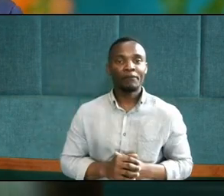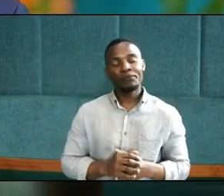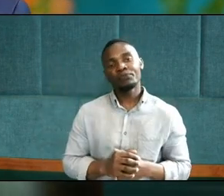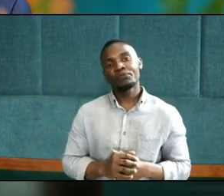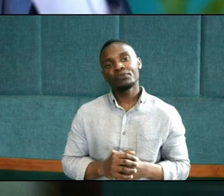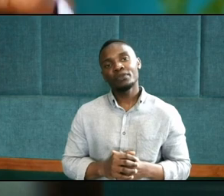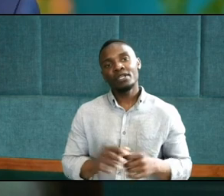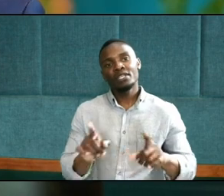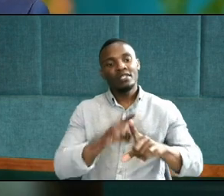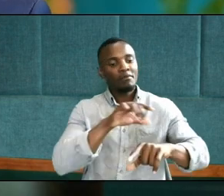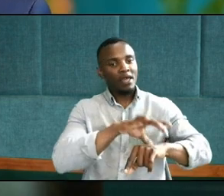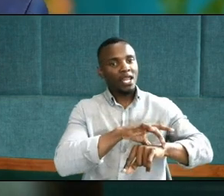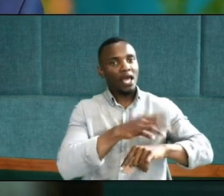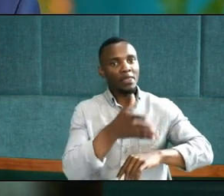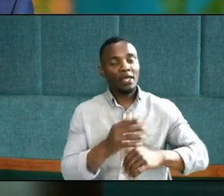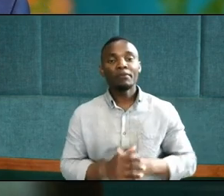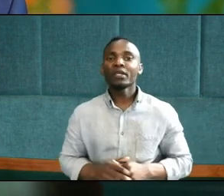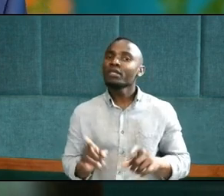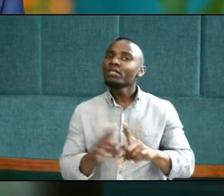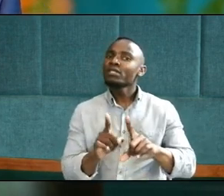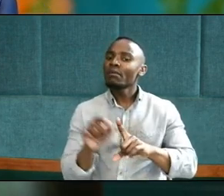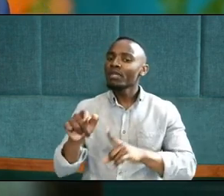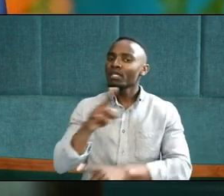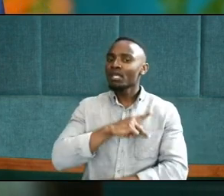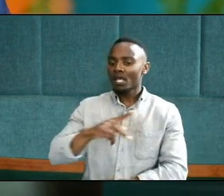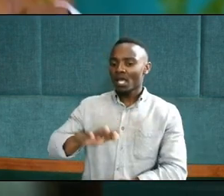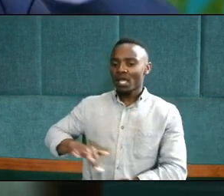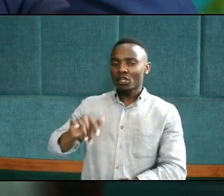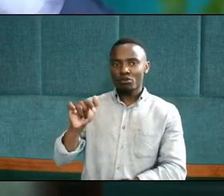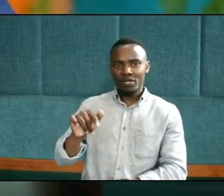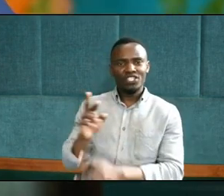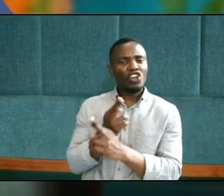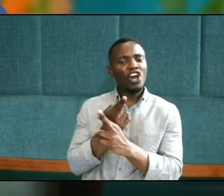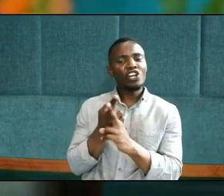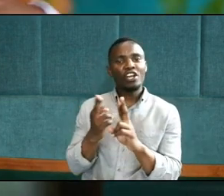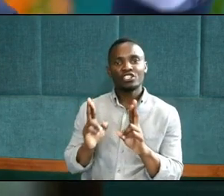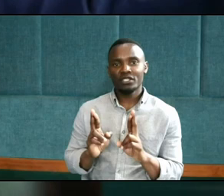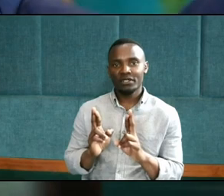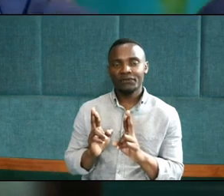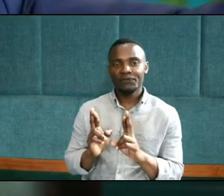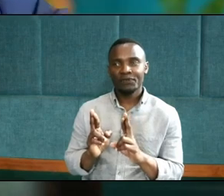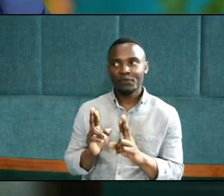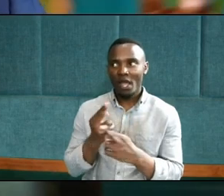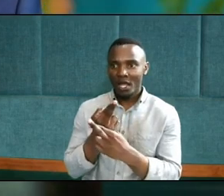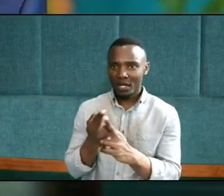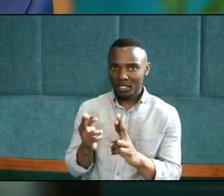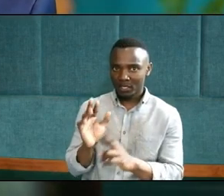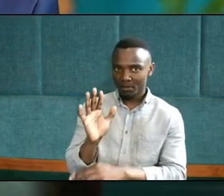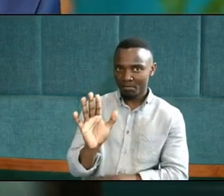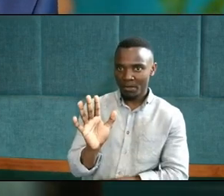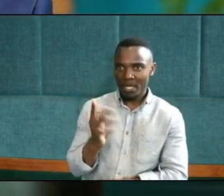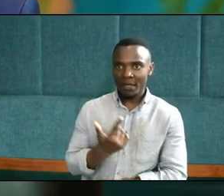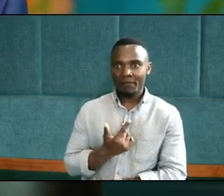in this earth. The other thing about this kingdom, it is a righteous kingdom. It's where righteousness lives, dwells. It is